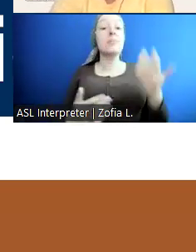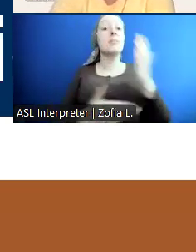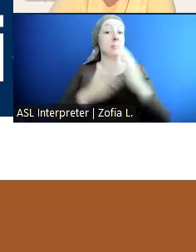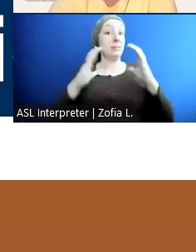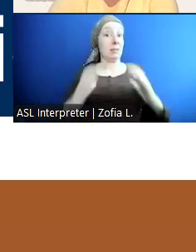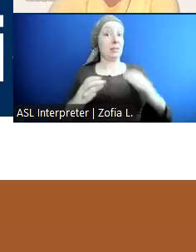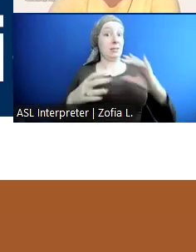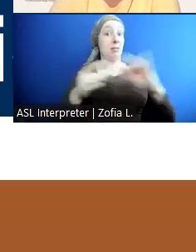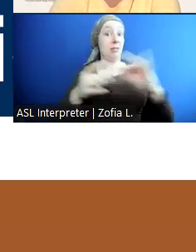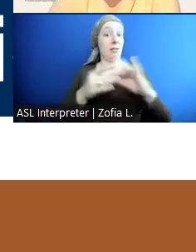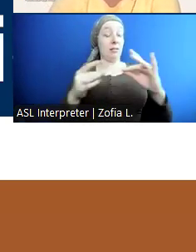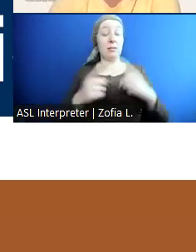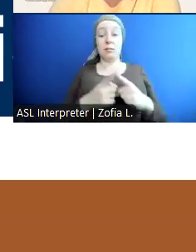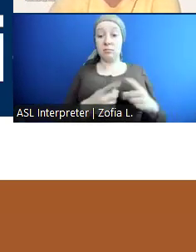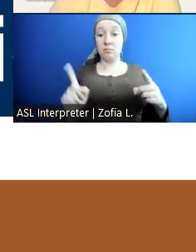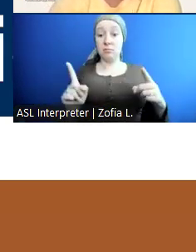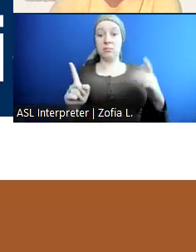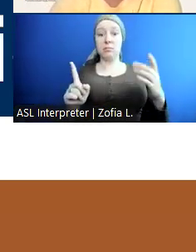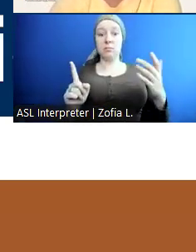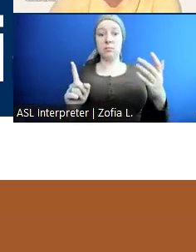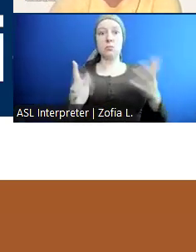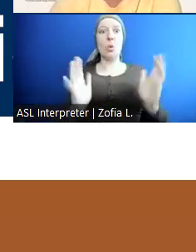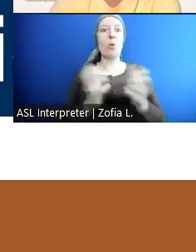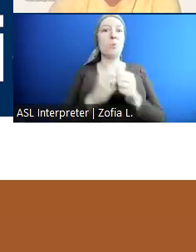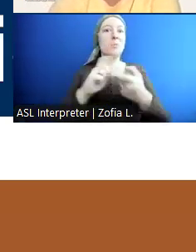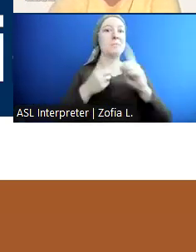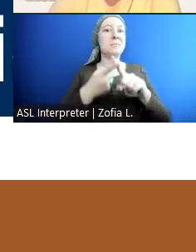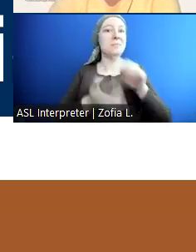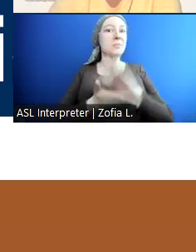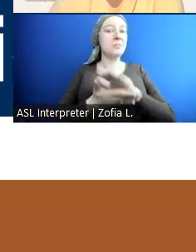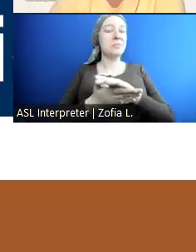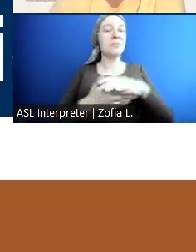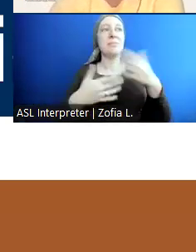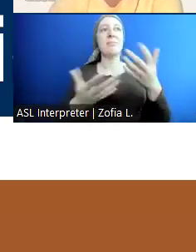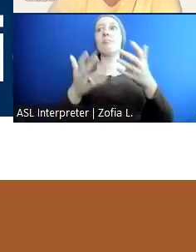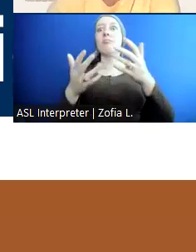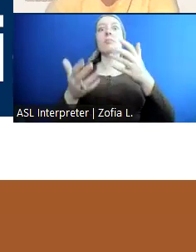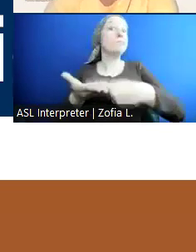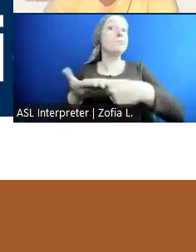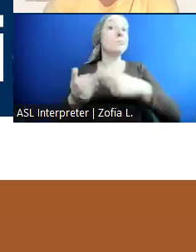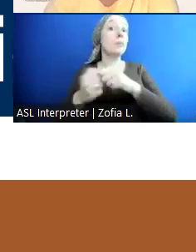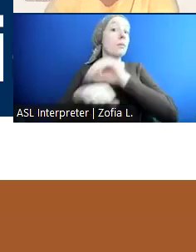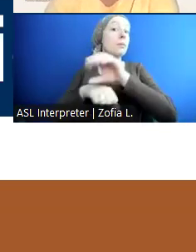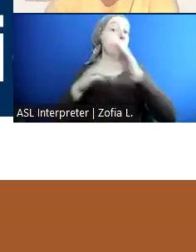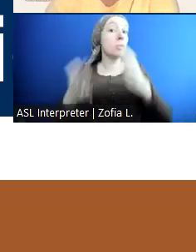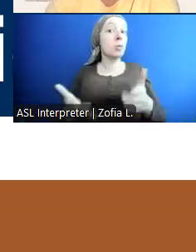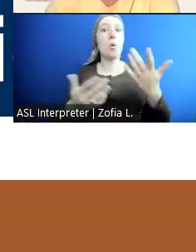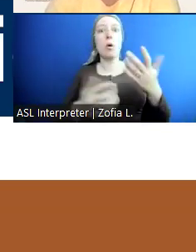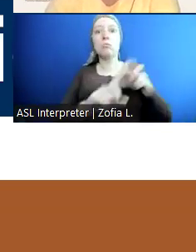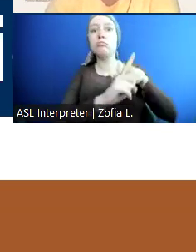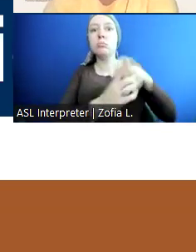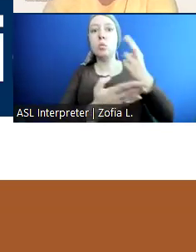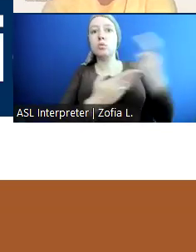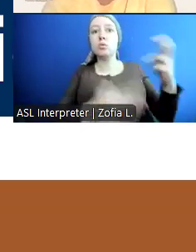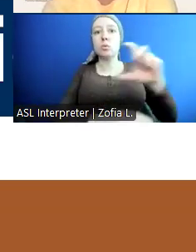they say that they, you know, were talking to a friend in school or talking to a counselor or a resource officer, and